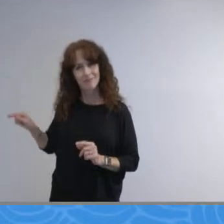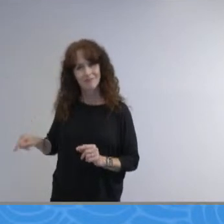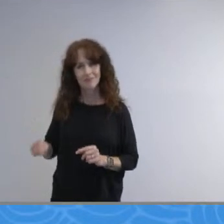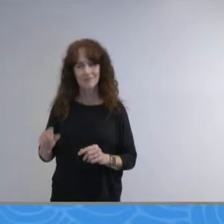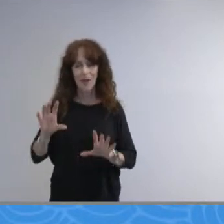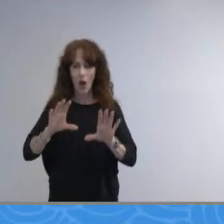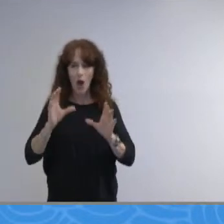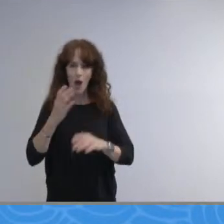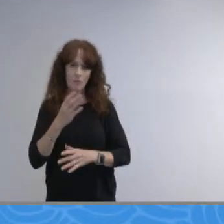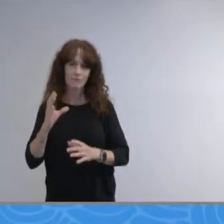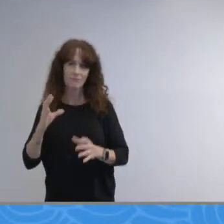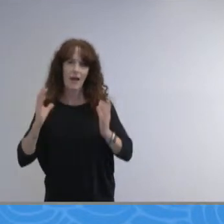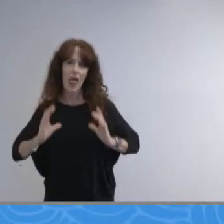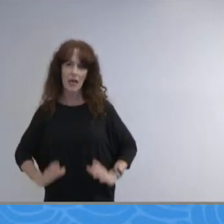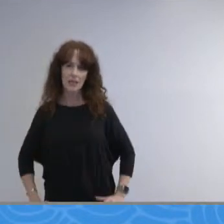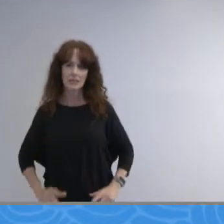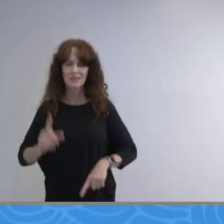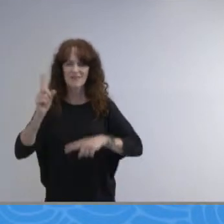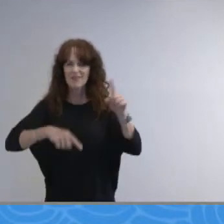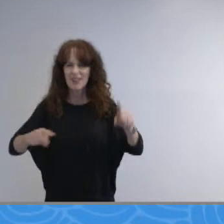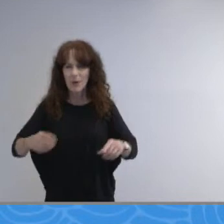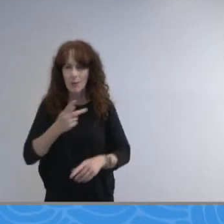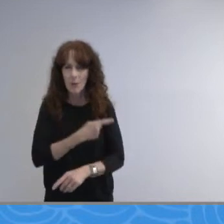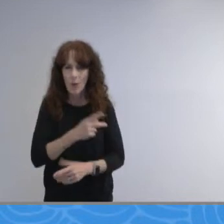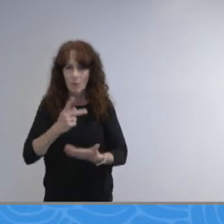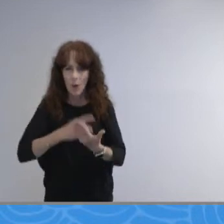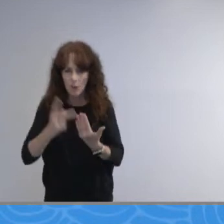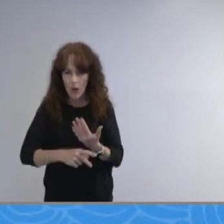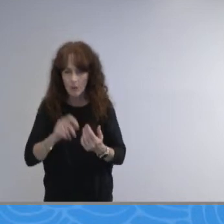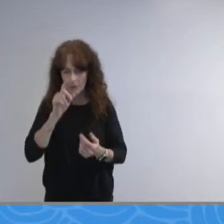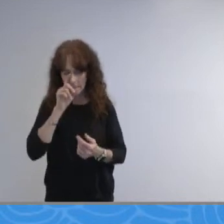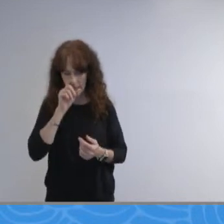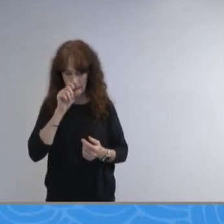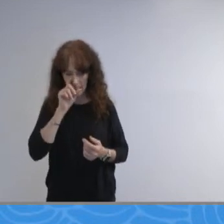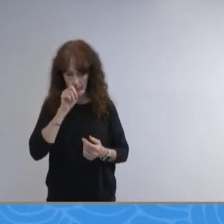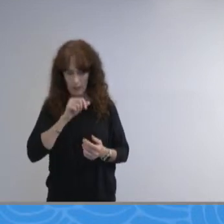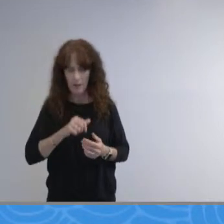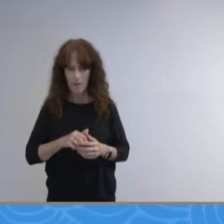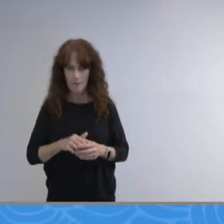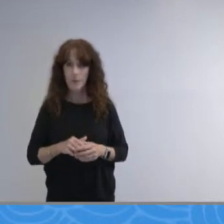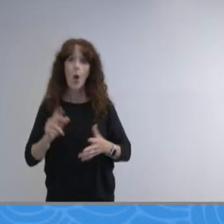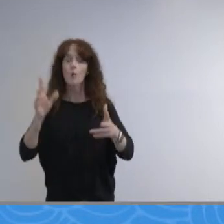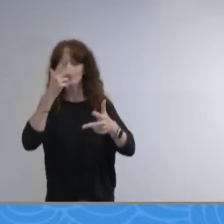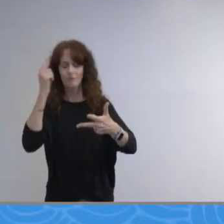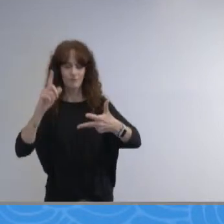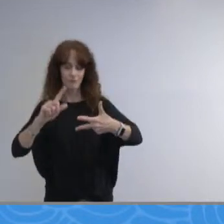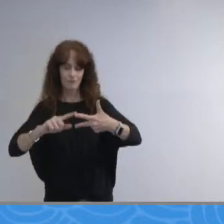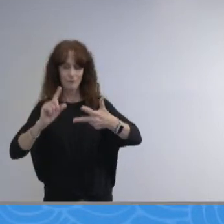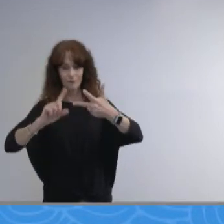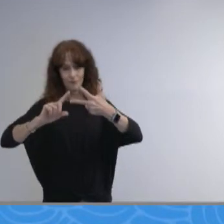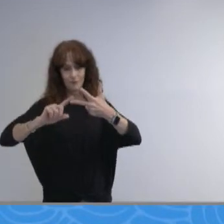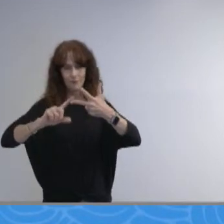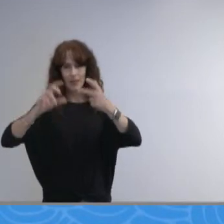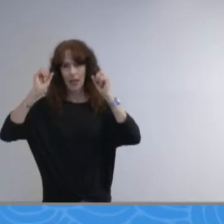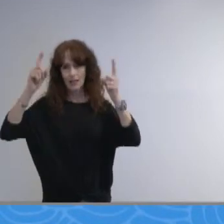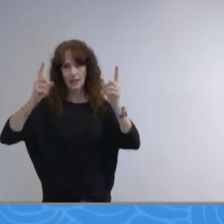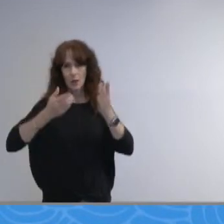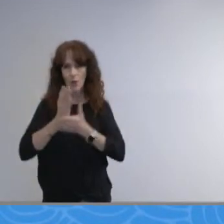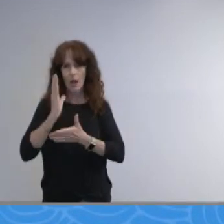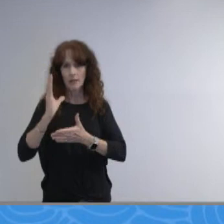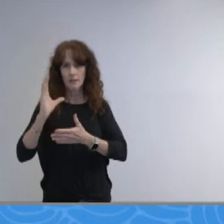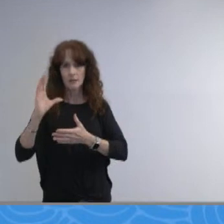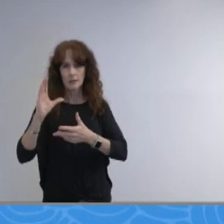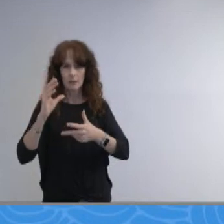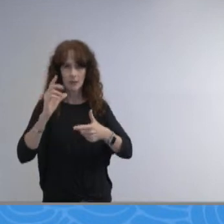clients, each of them coming from the different programs. I did forget to mention the 3rd program. We have Education Rights Clinic,